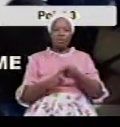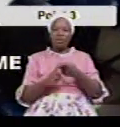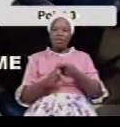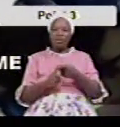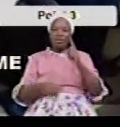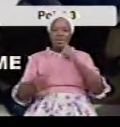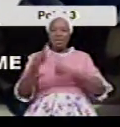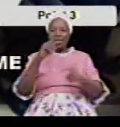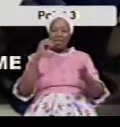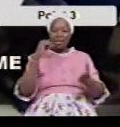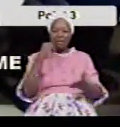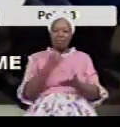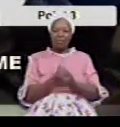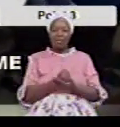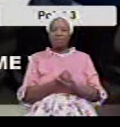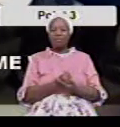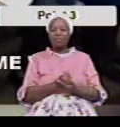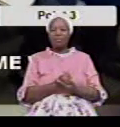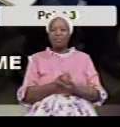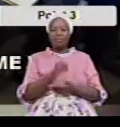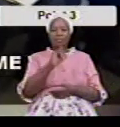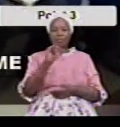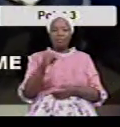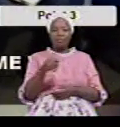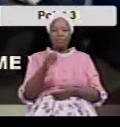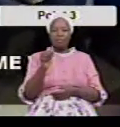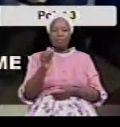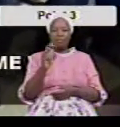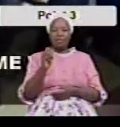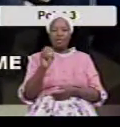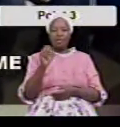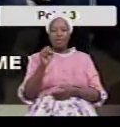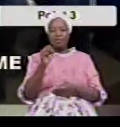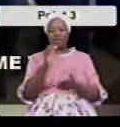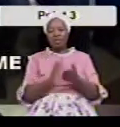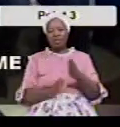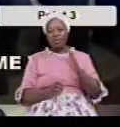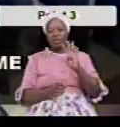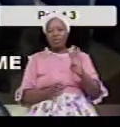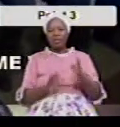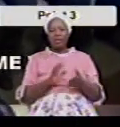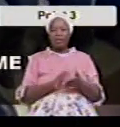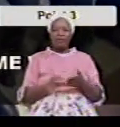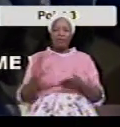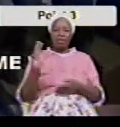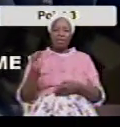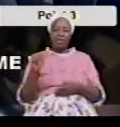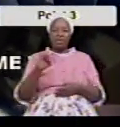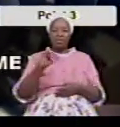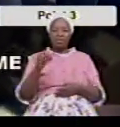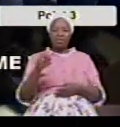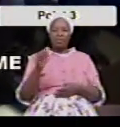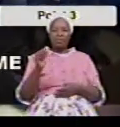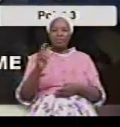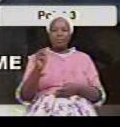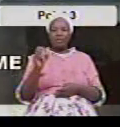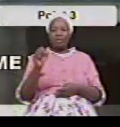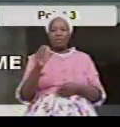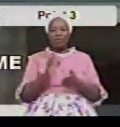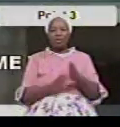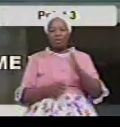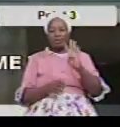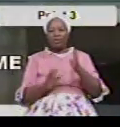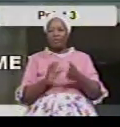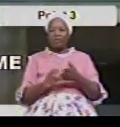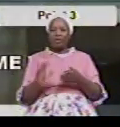James chapter 4. I'm reading from verse 13. James chapter 4, verse 13.